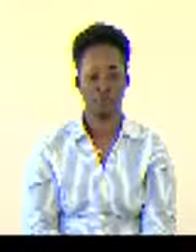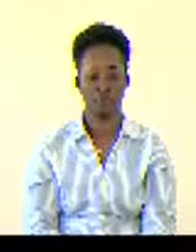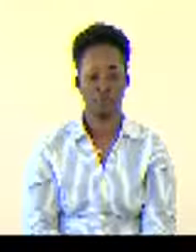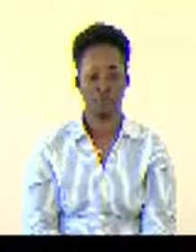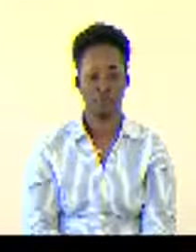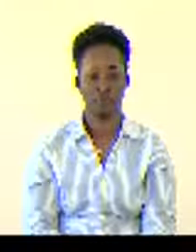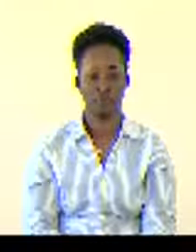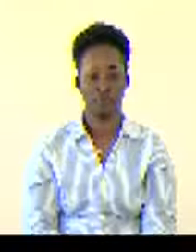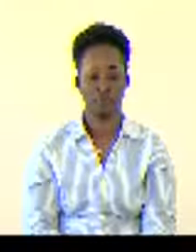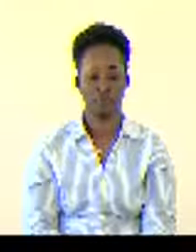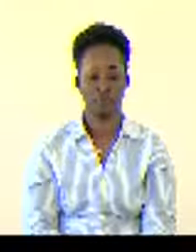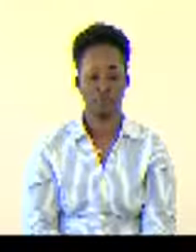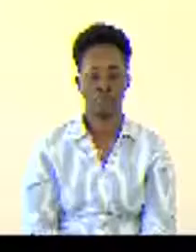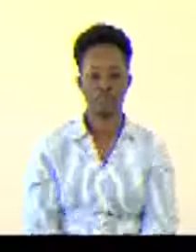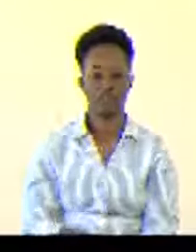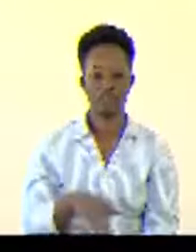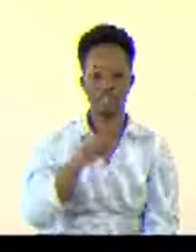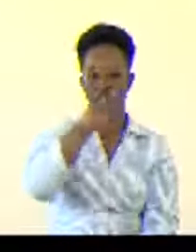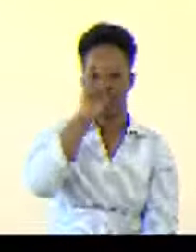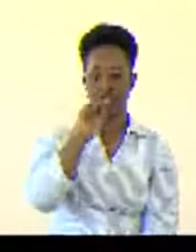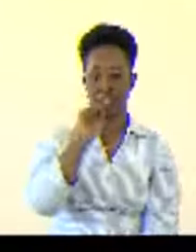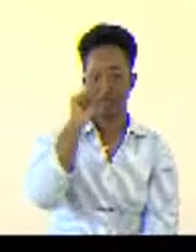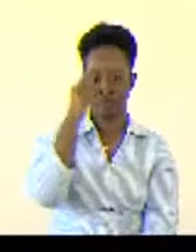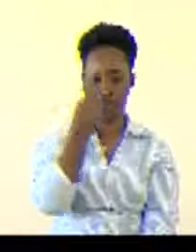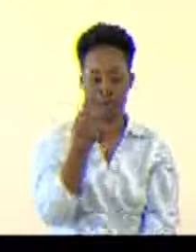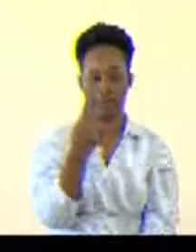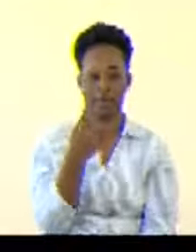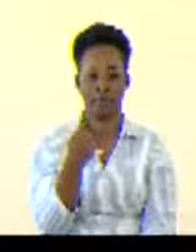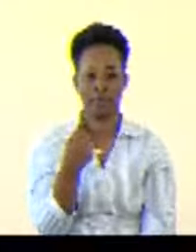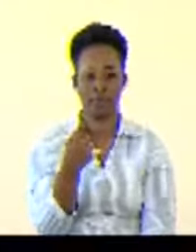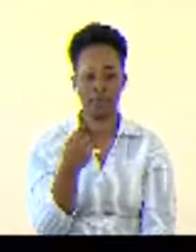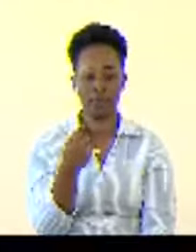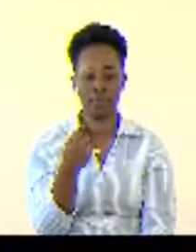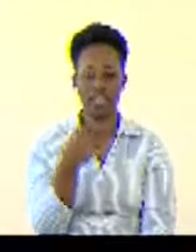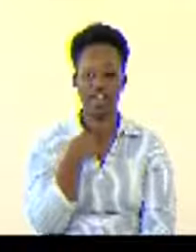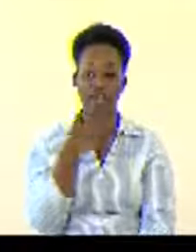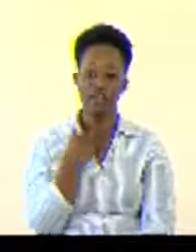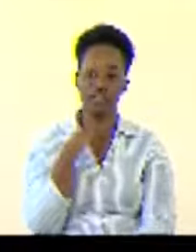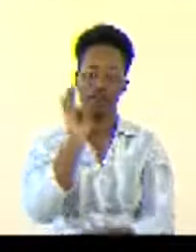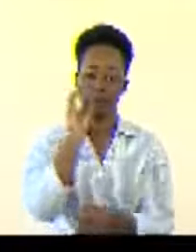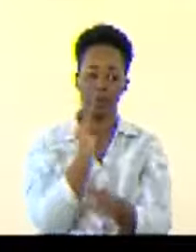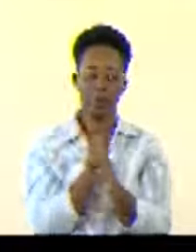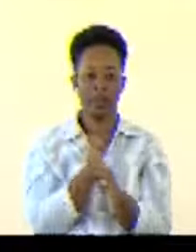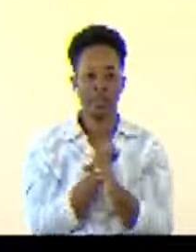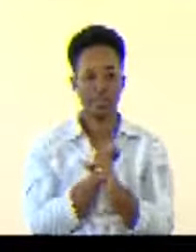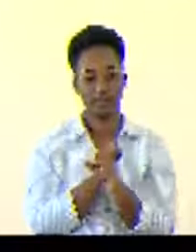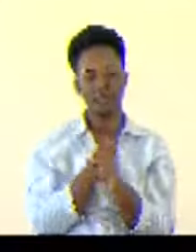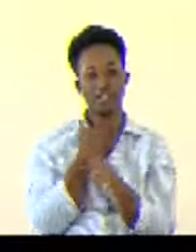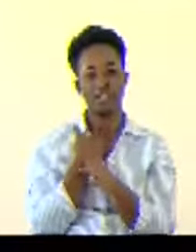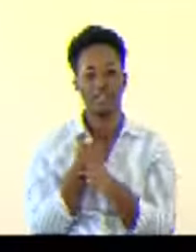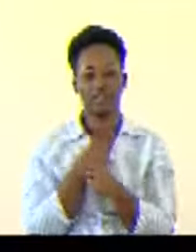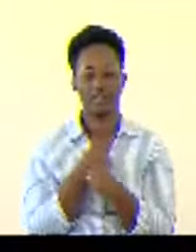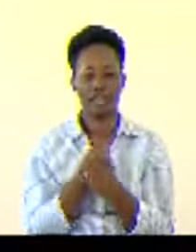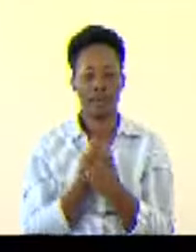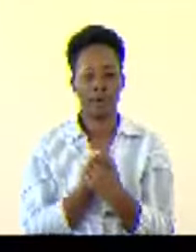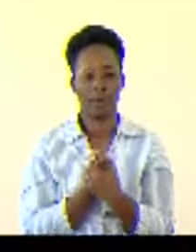So my question number one, which I want you to work out, I want you to